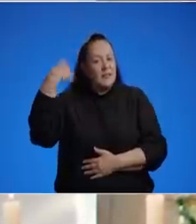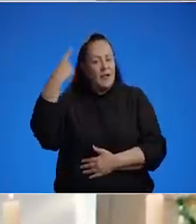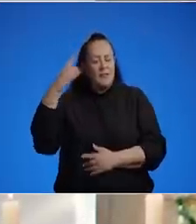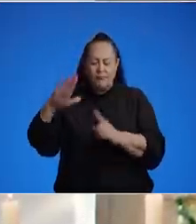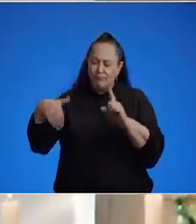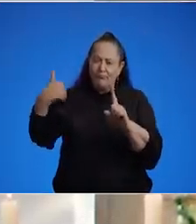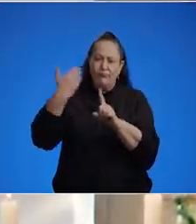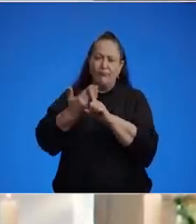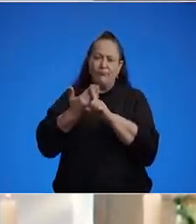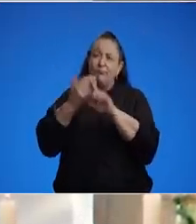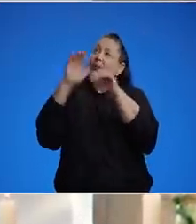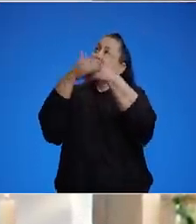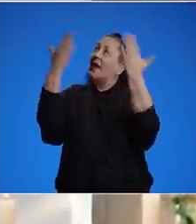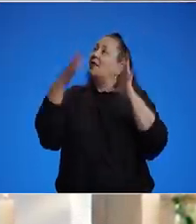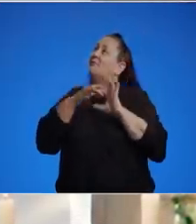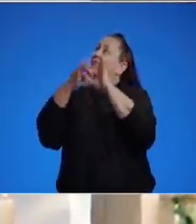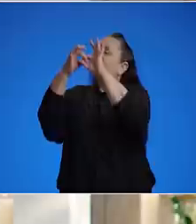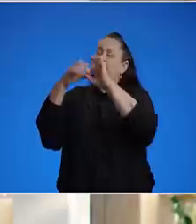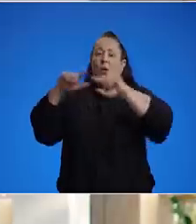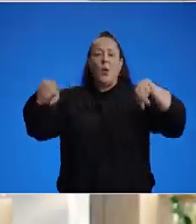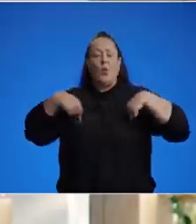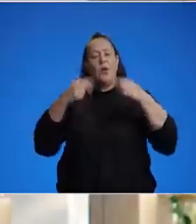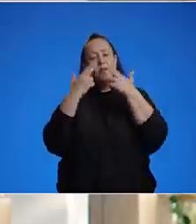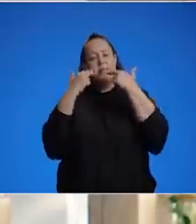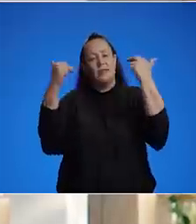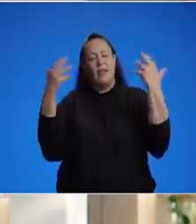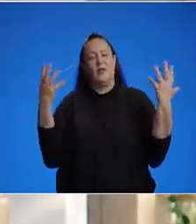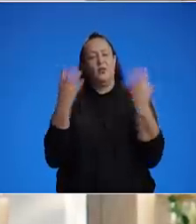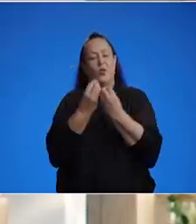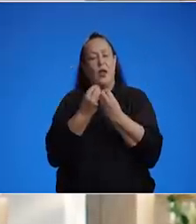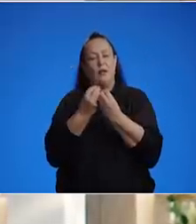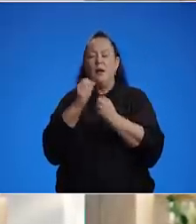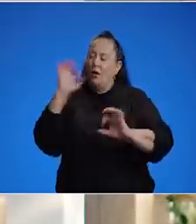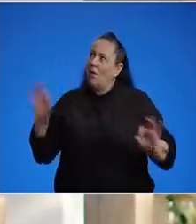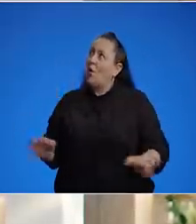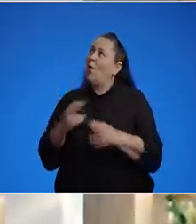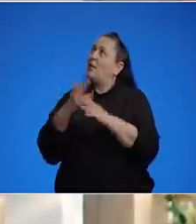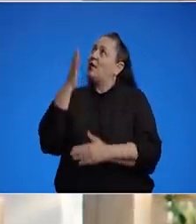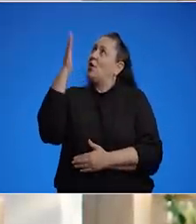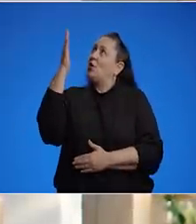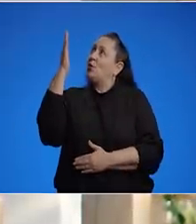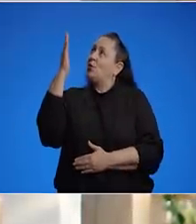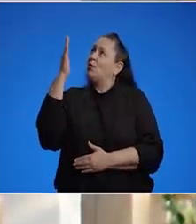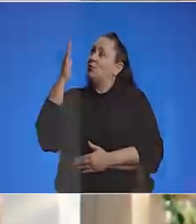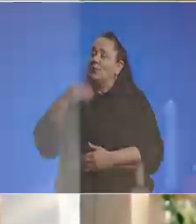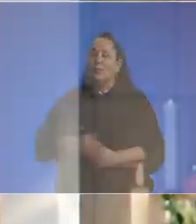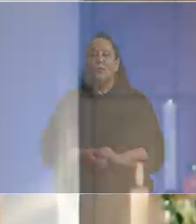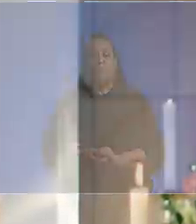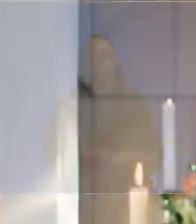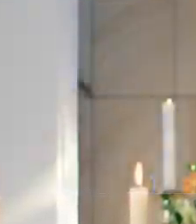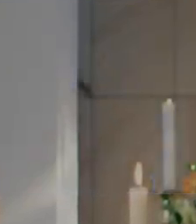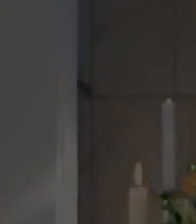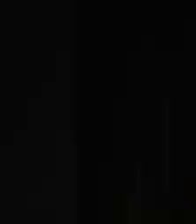And with all the hosts and powers of heaven, We sing the hymn of your glory, As without end we